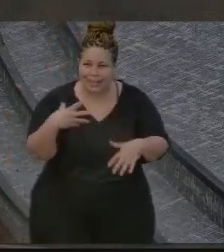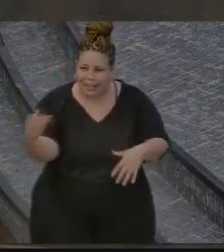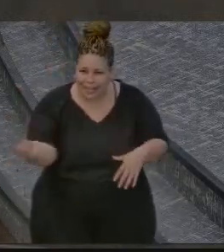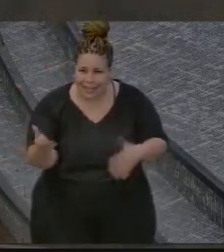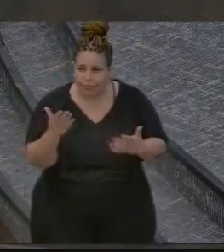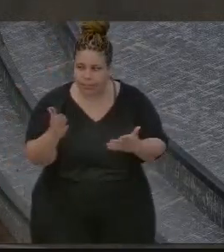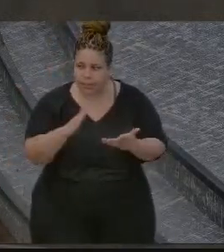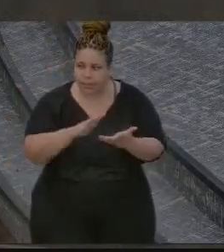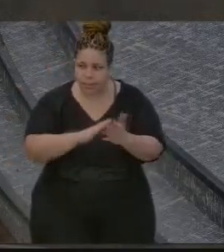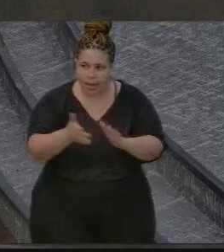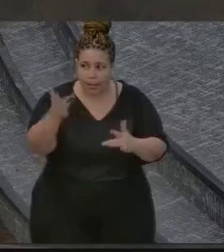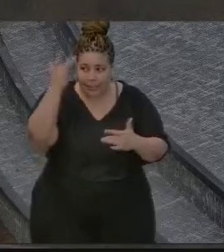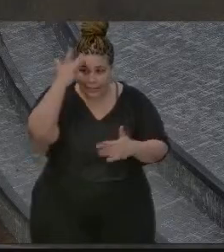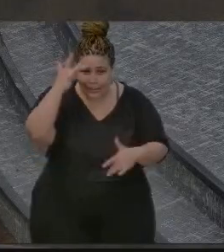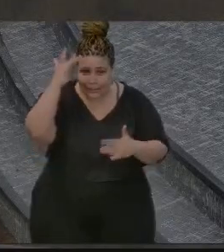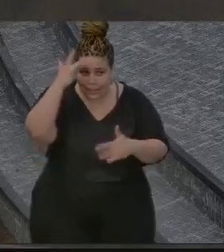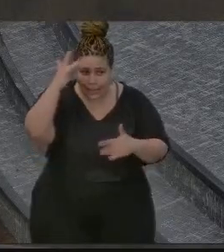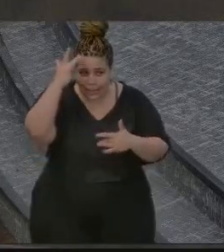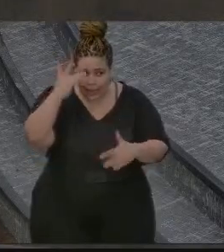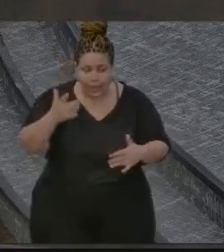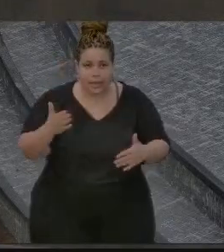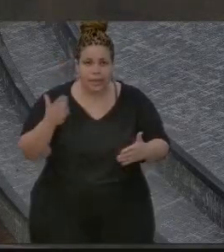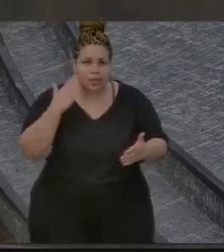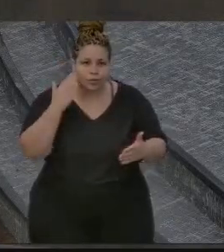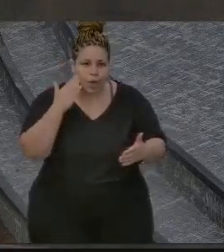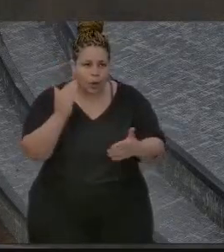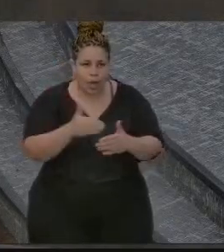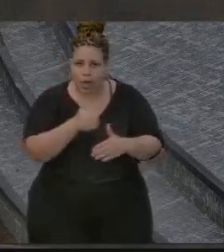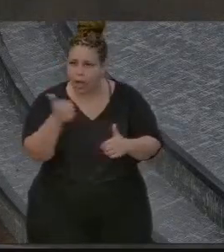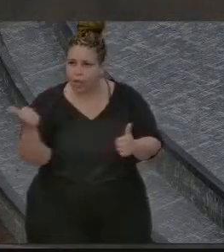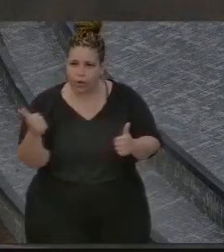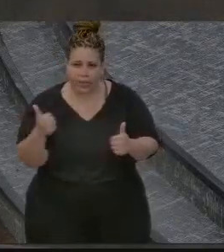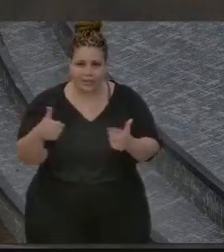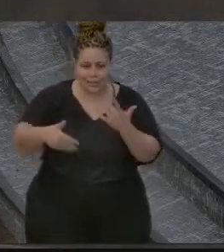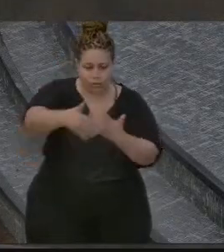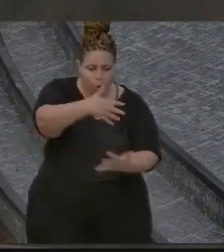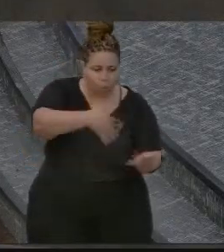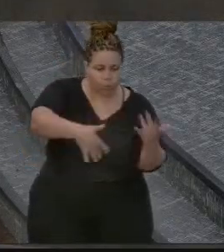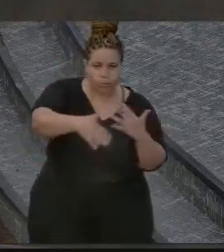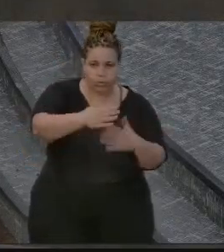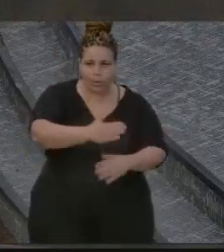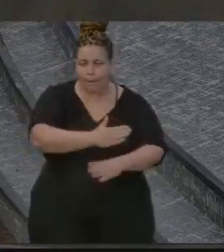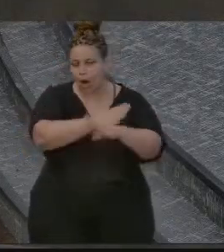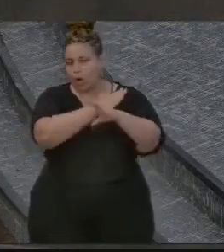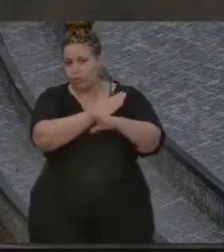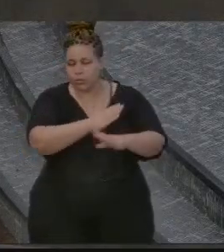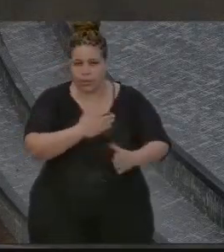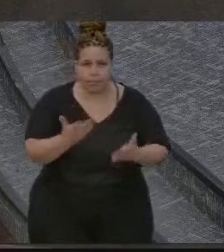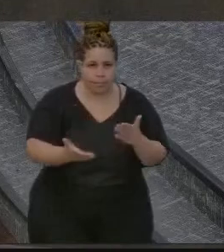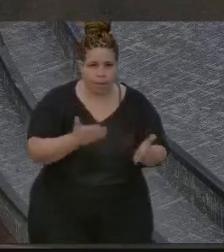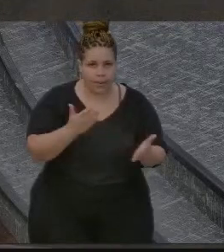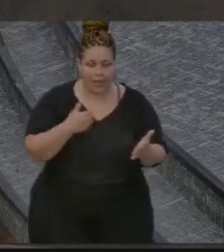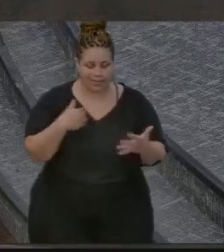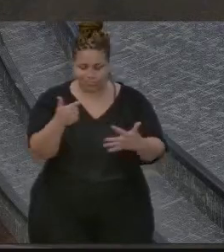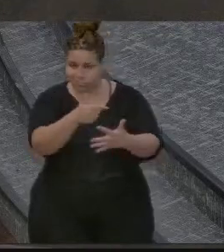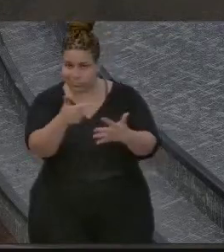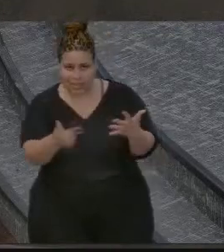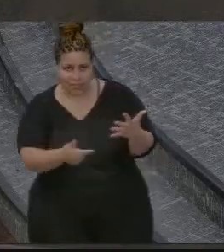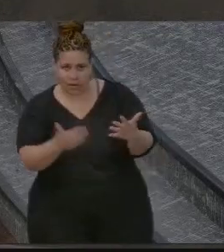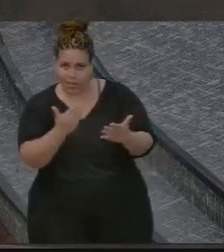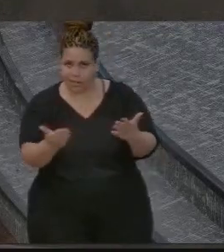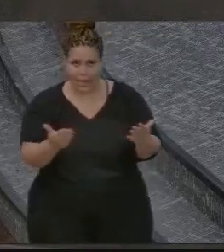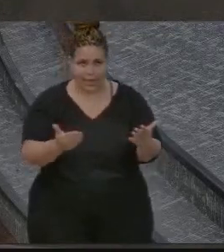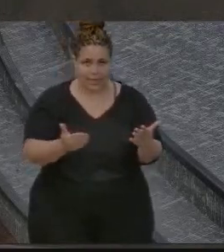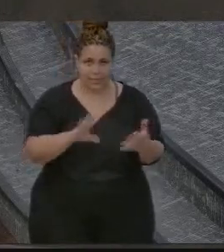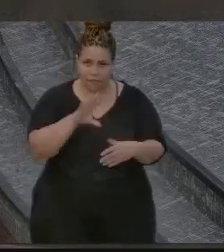exist outside of people's illnesses, social barriers and things like that, they are still a factor. And so one of the